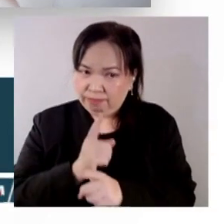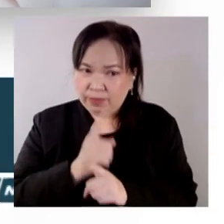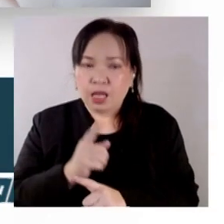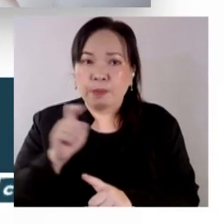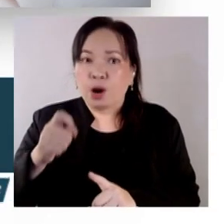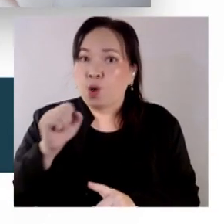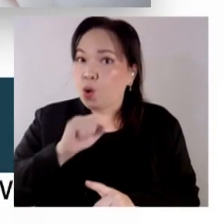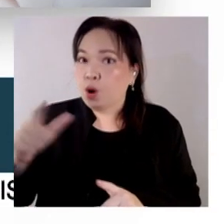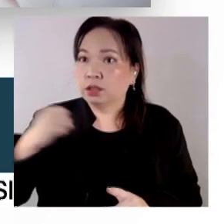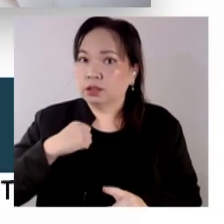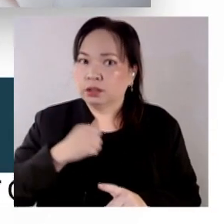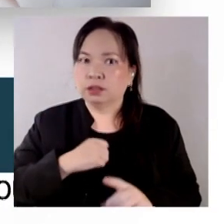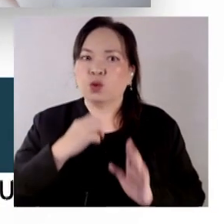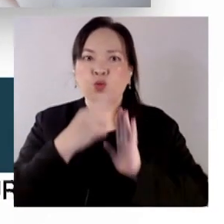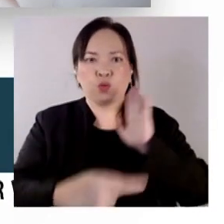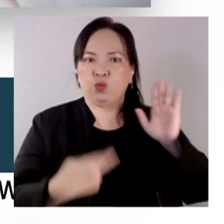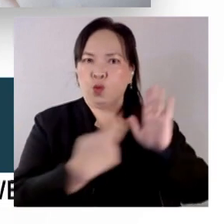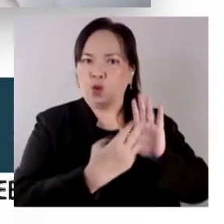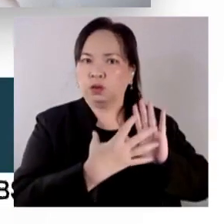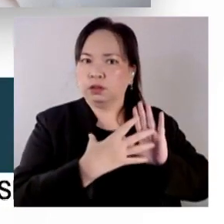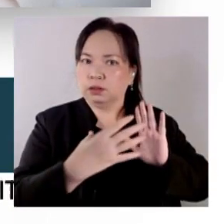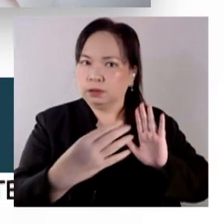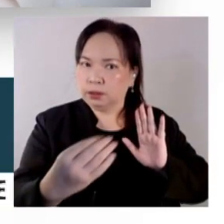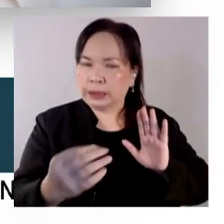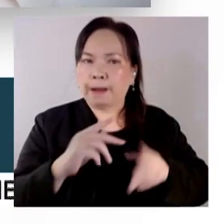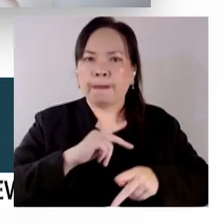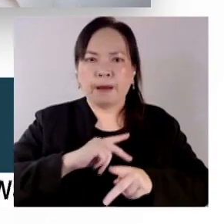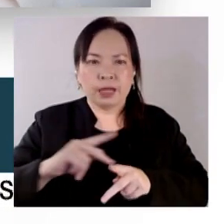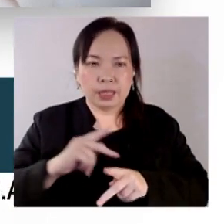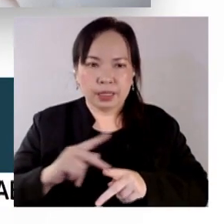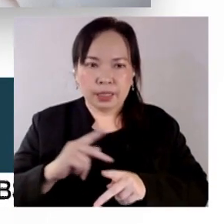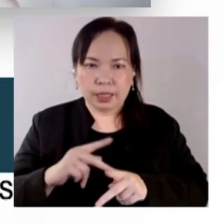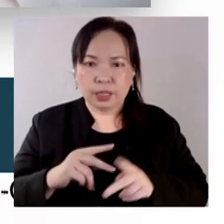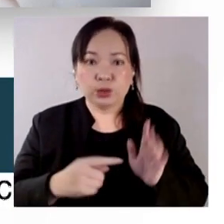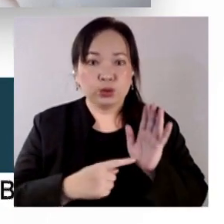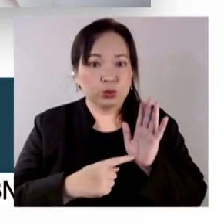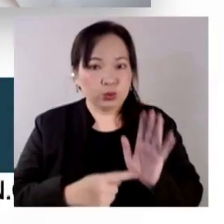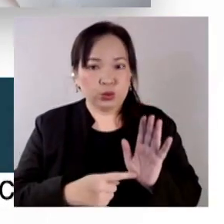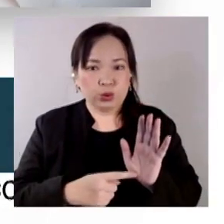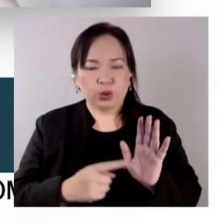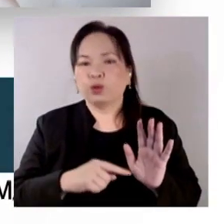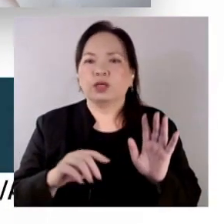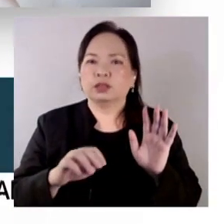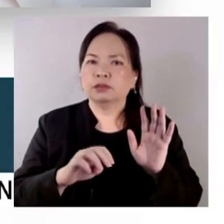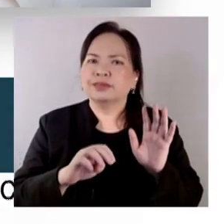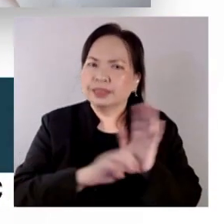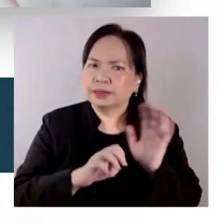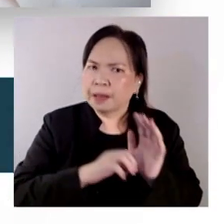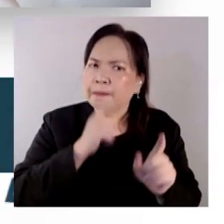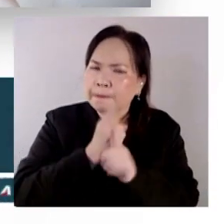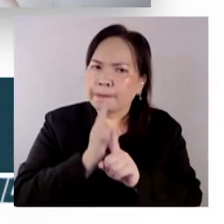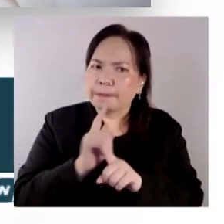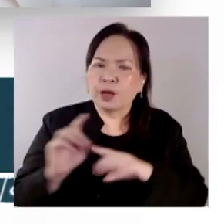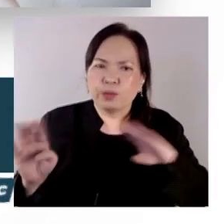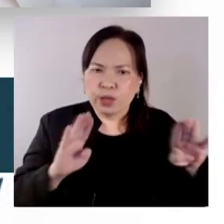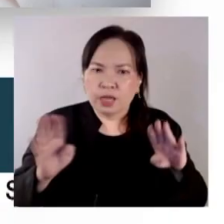to become role models of professionalism and set examples for future generations of